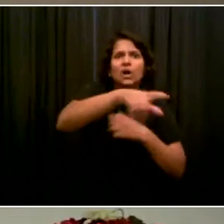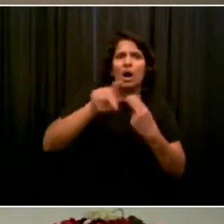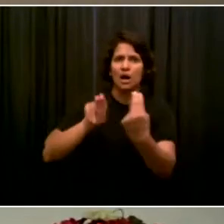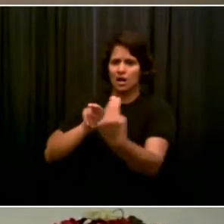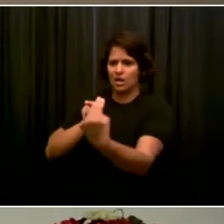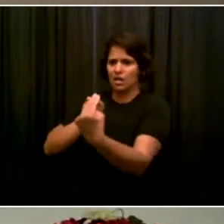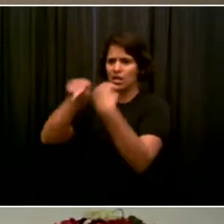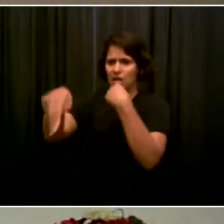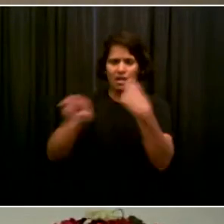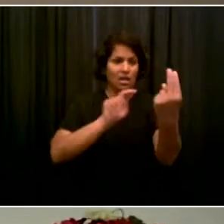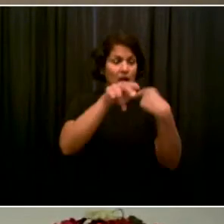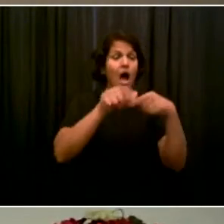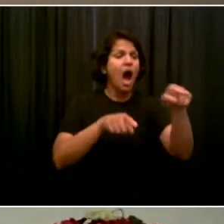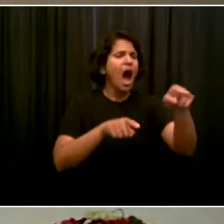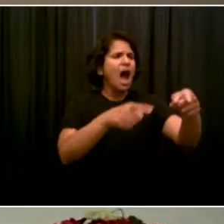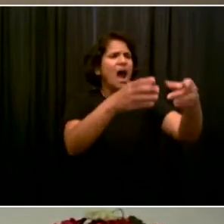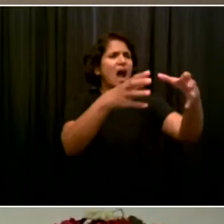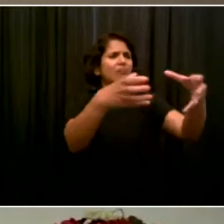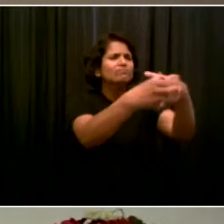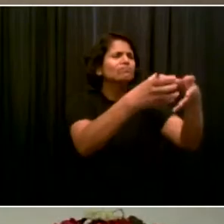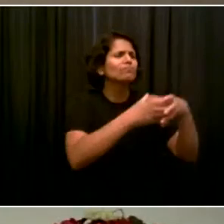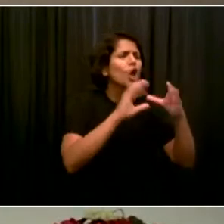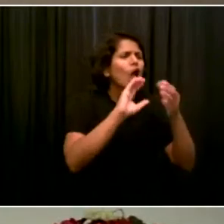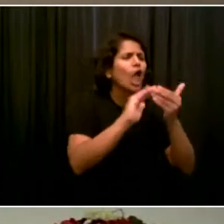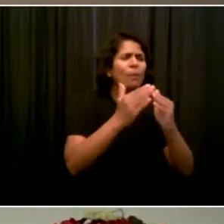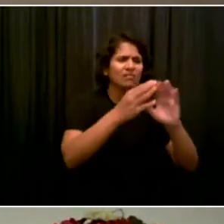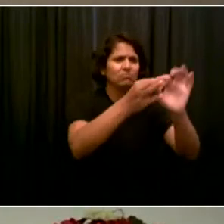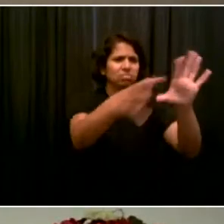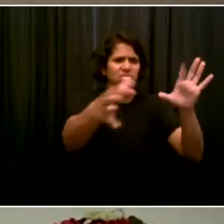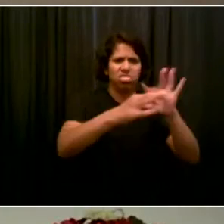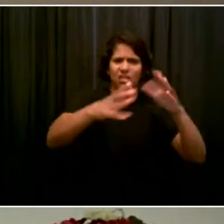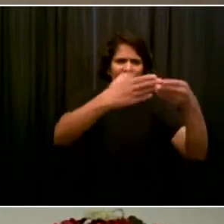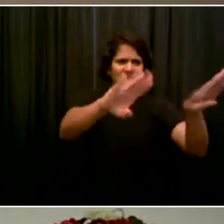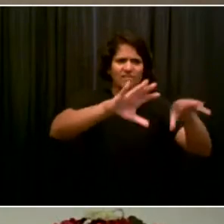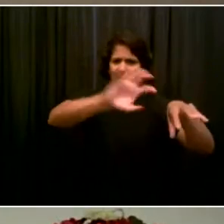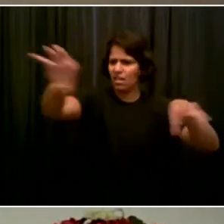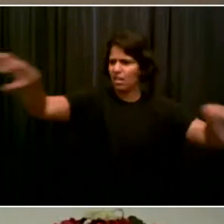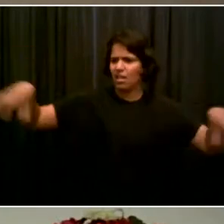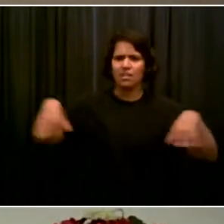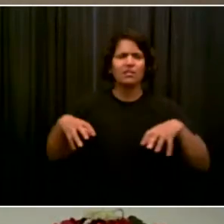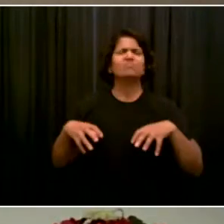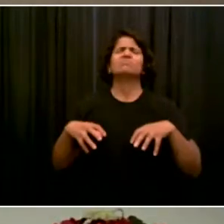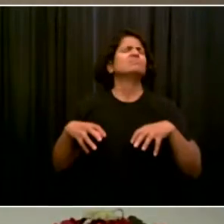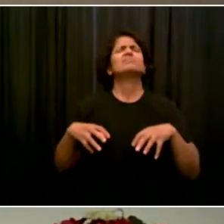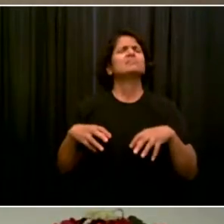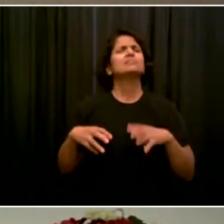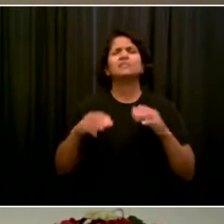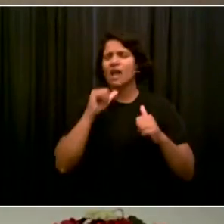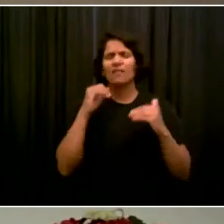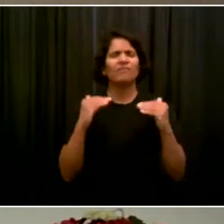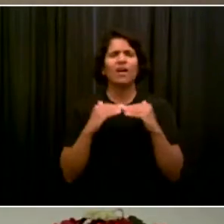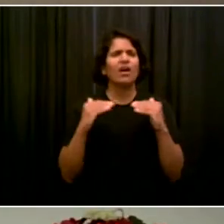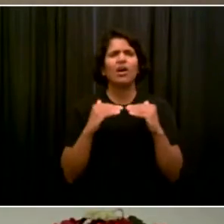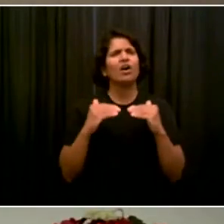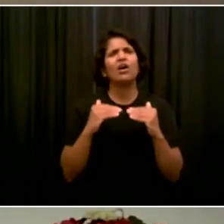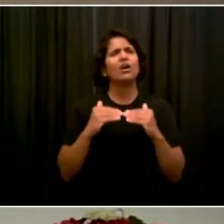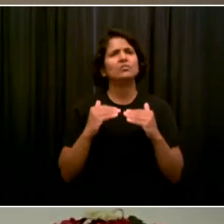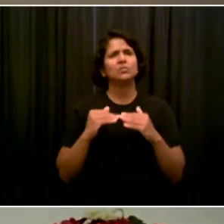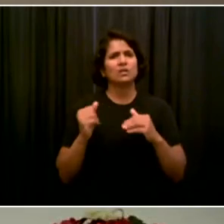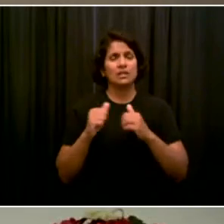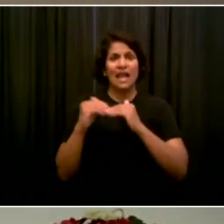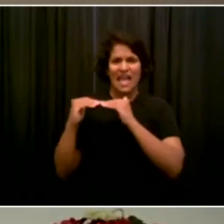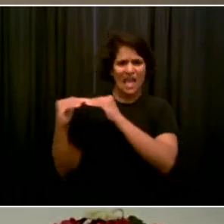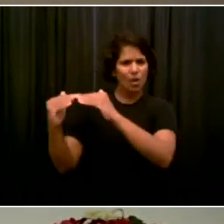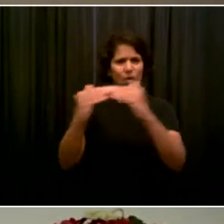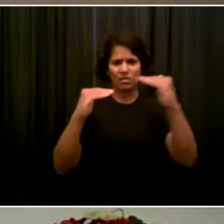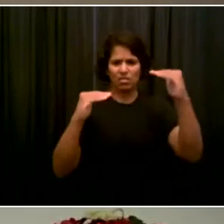really excessively burdening the low-income communities of color along much of the corridor. So it's a great relief that DOT took the concerns of